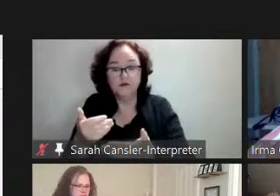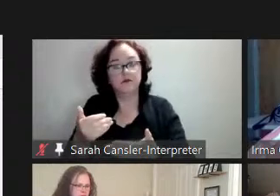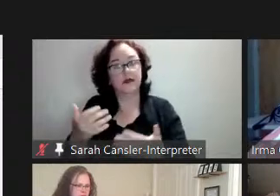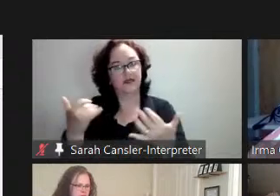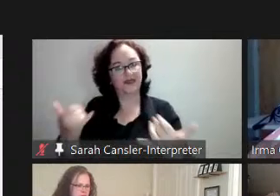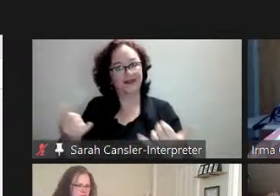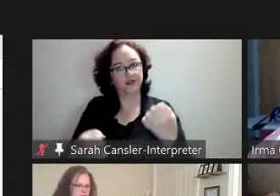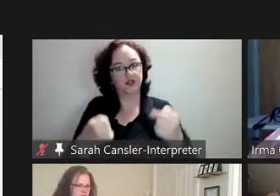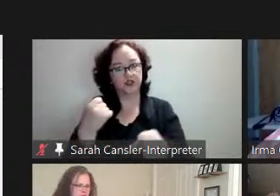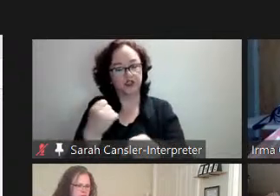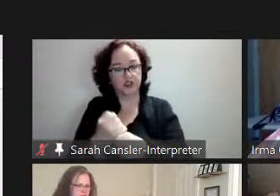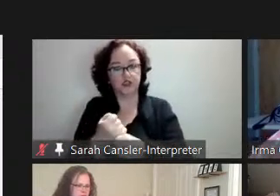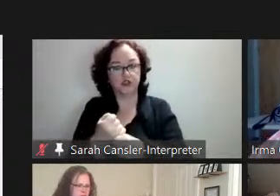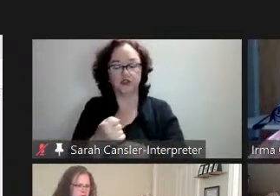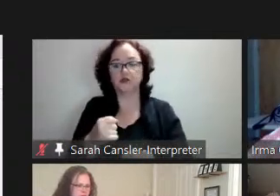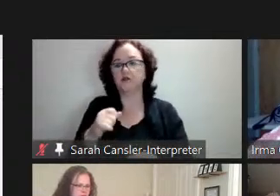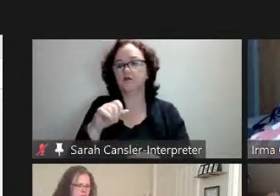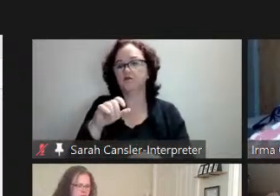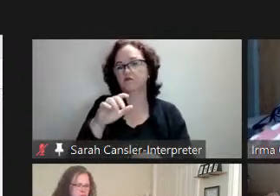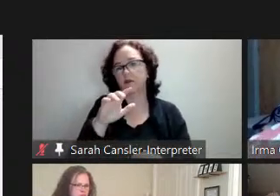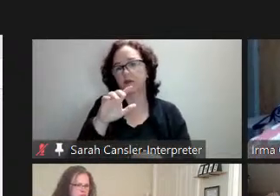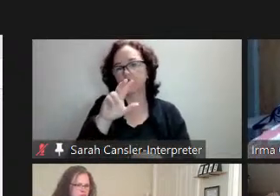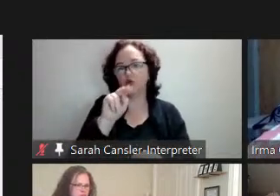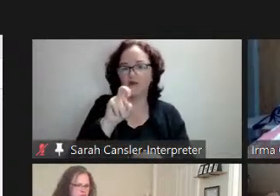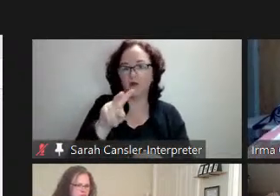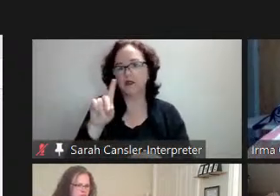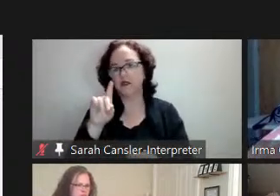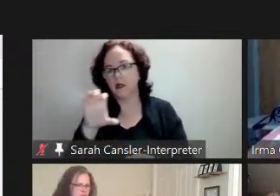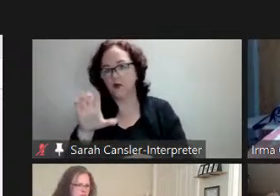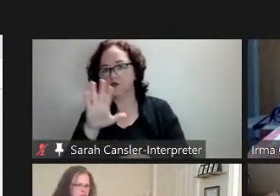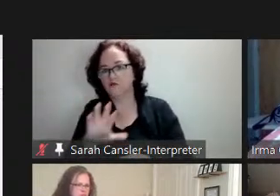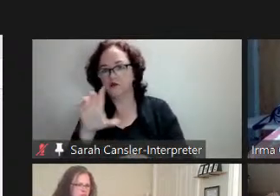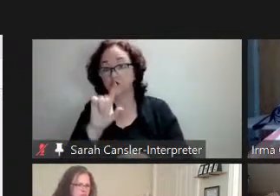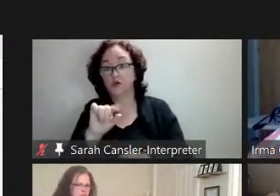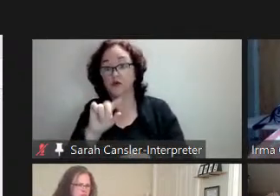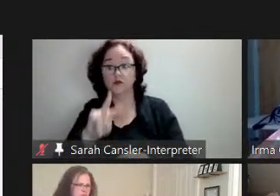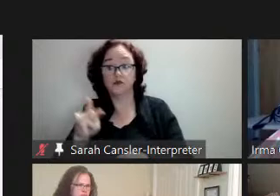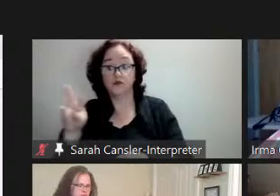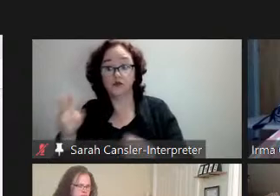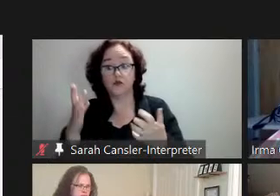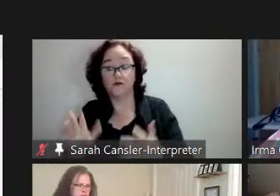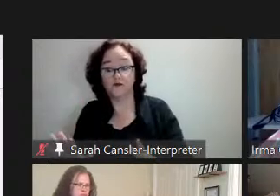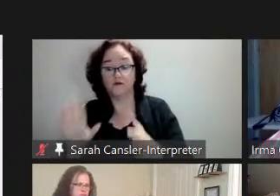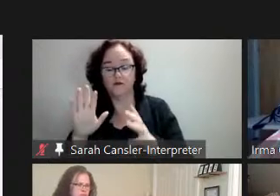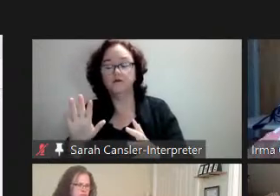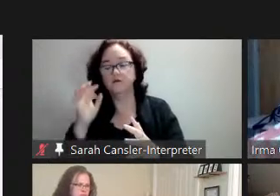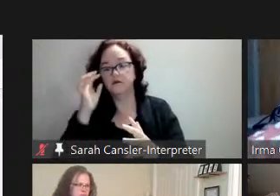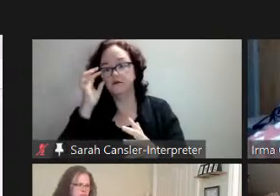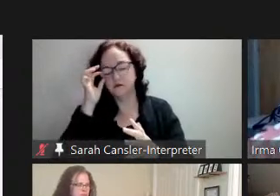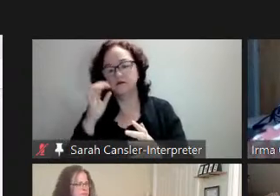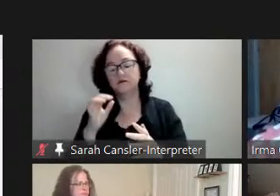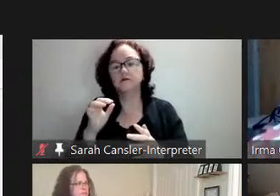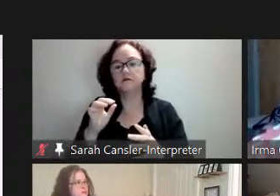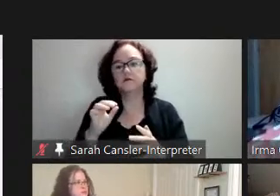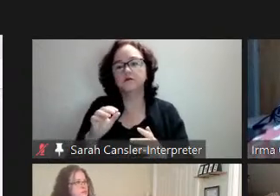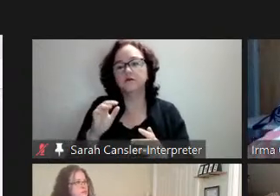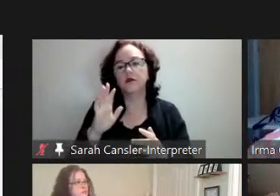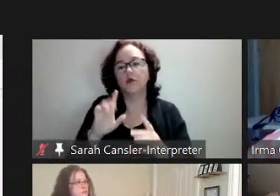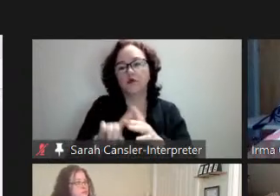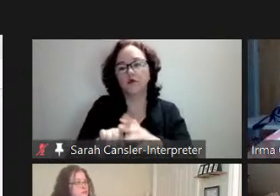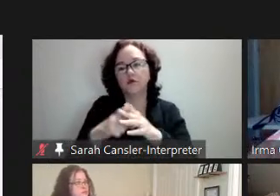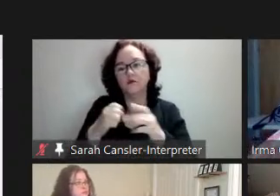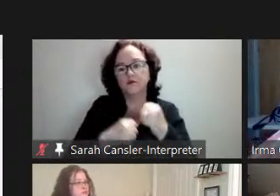in late 2022, with construction starting in either late 2022 or more likely